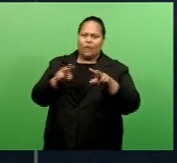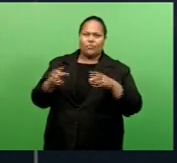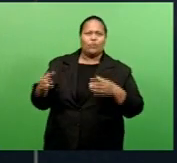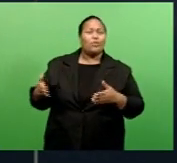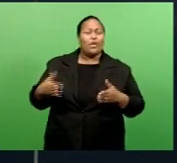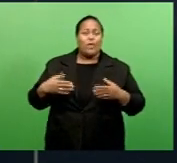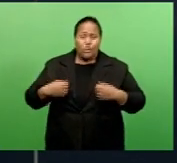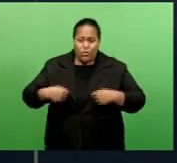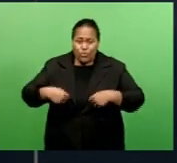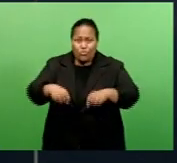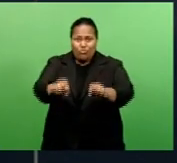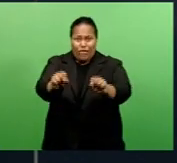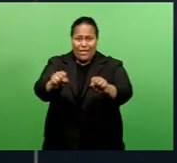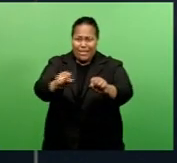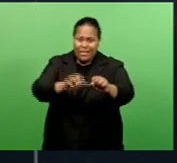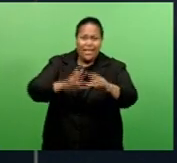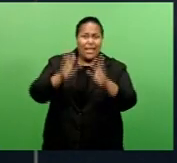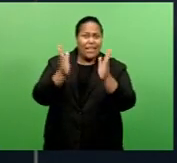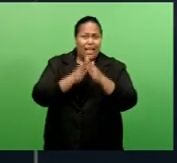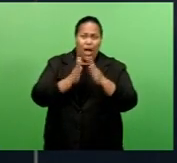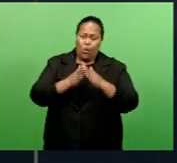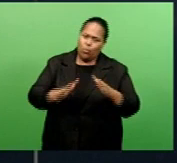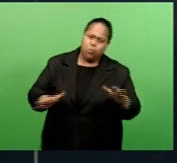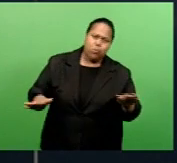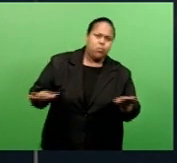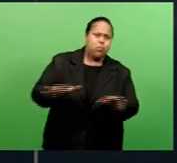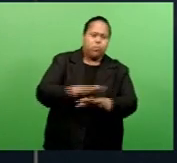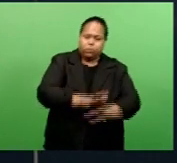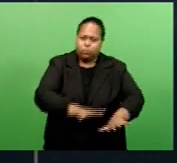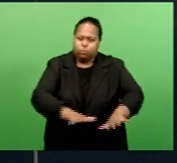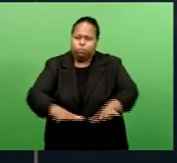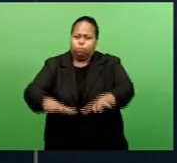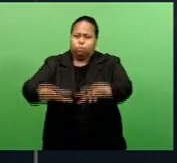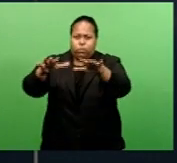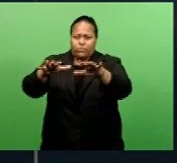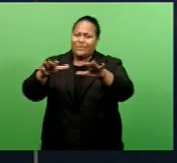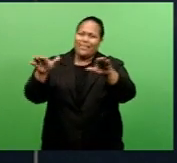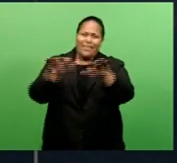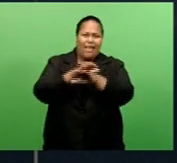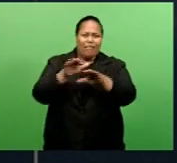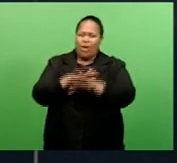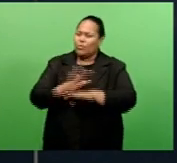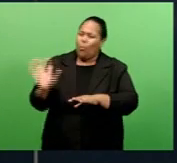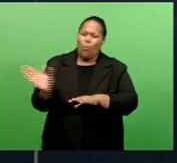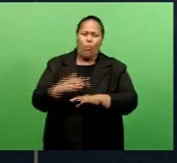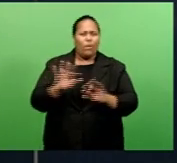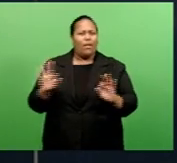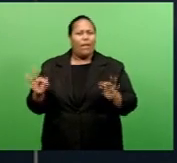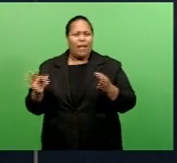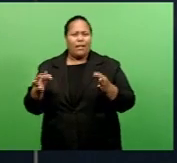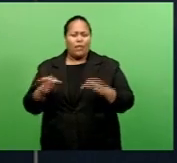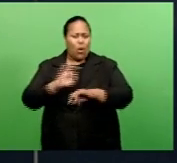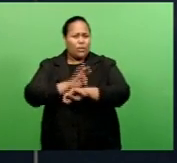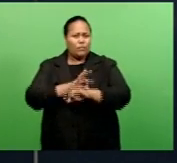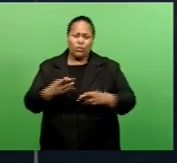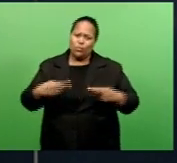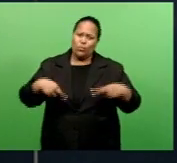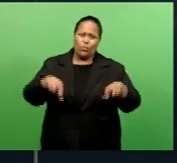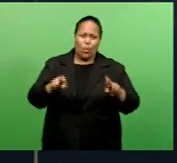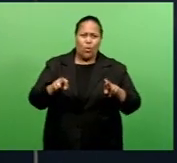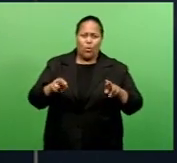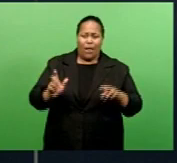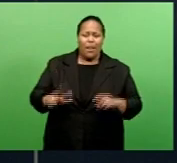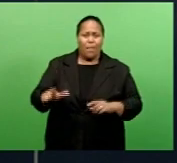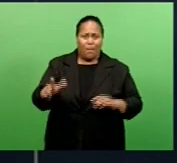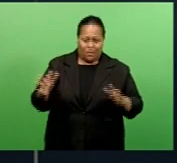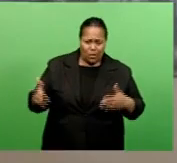and eventually covered the whole town. Hospital Road and the Botanical Gardens, which lie beside the Lambasa River, were also